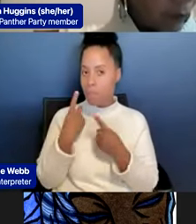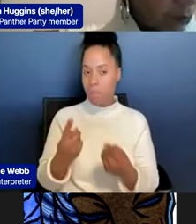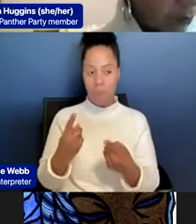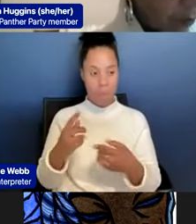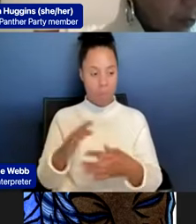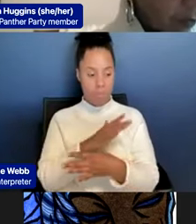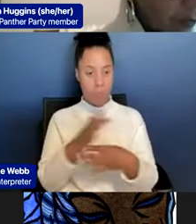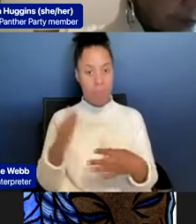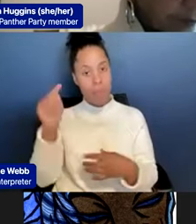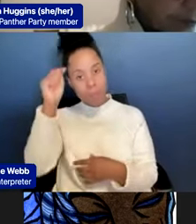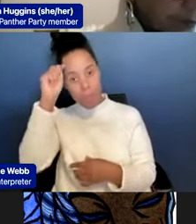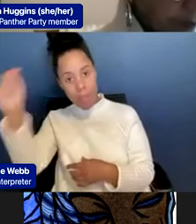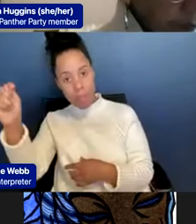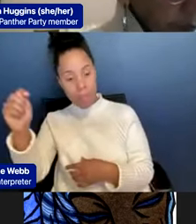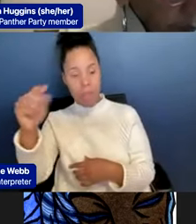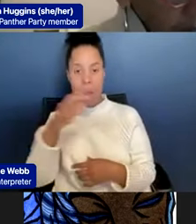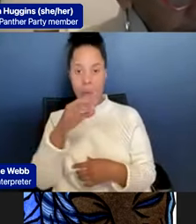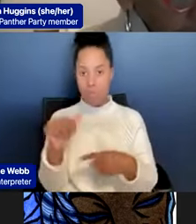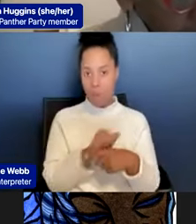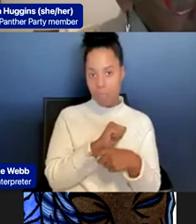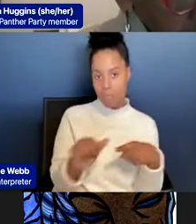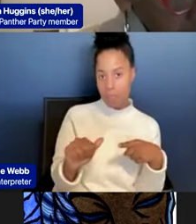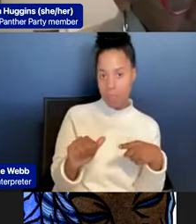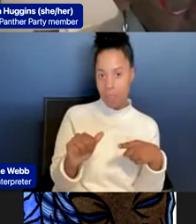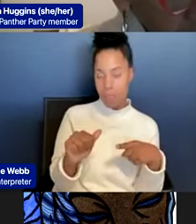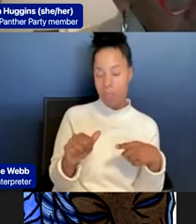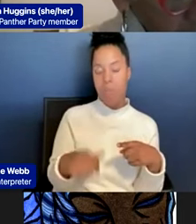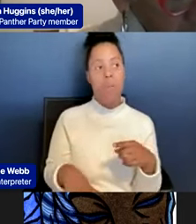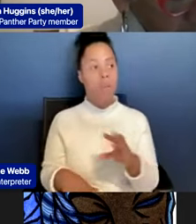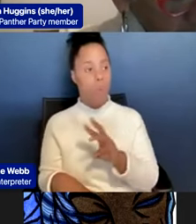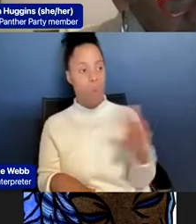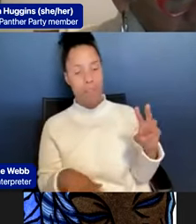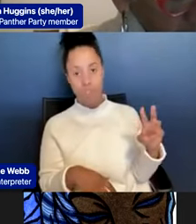practice, or in the Western understanding,